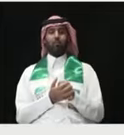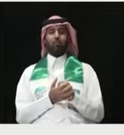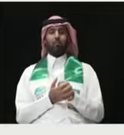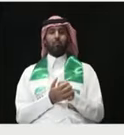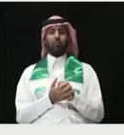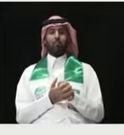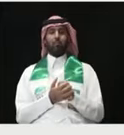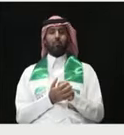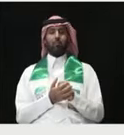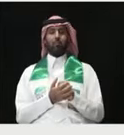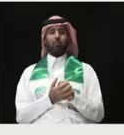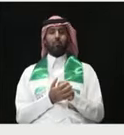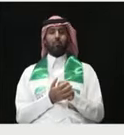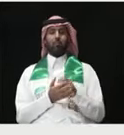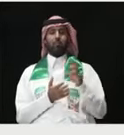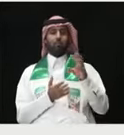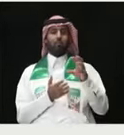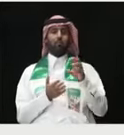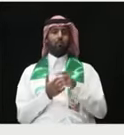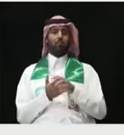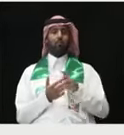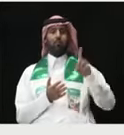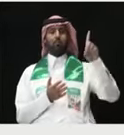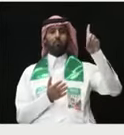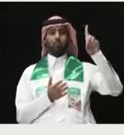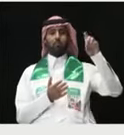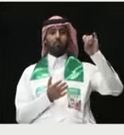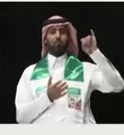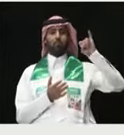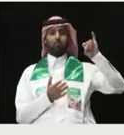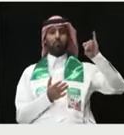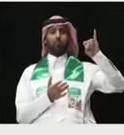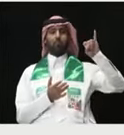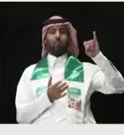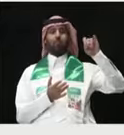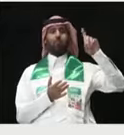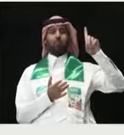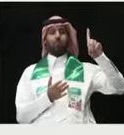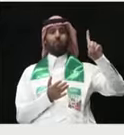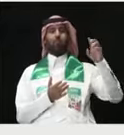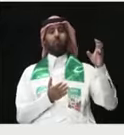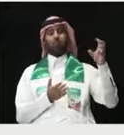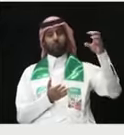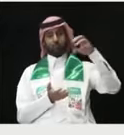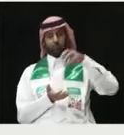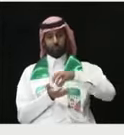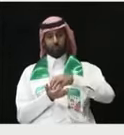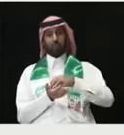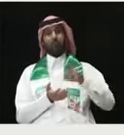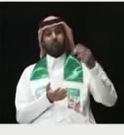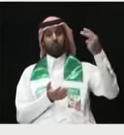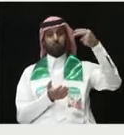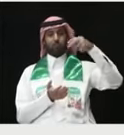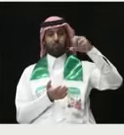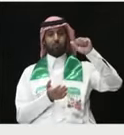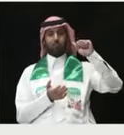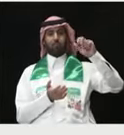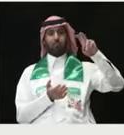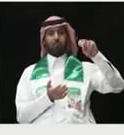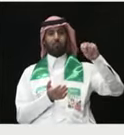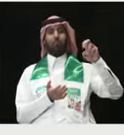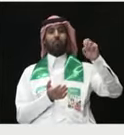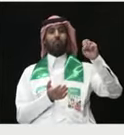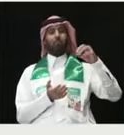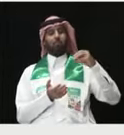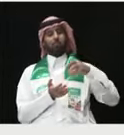Okay, so we have it here. Did Hans' grandparents move to West Germany?